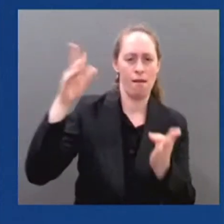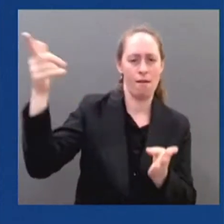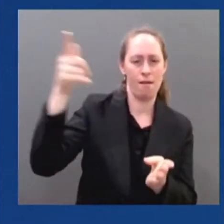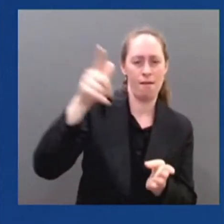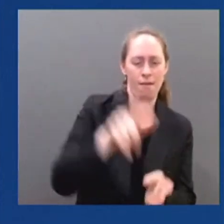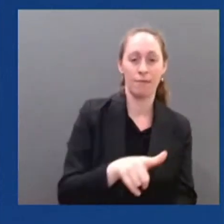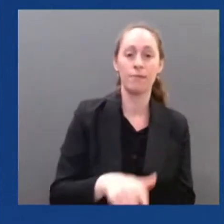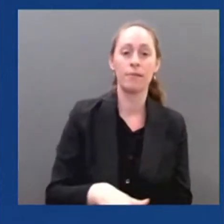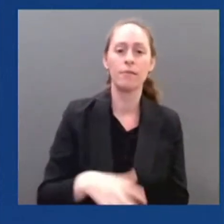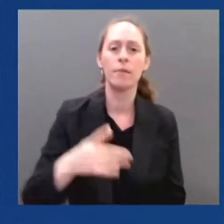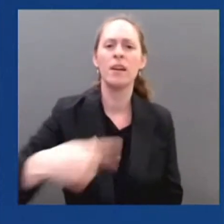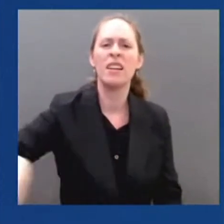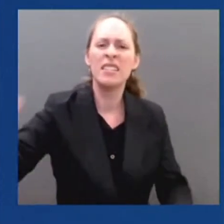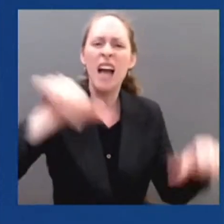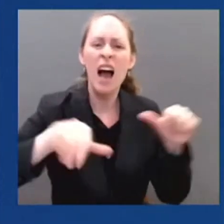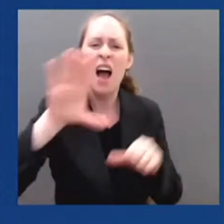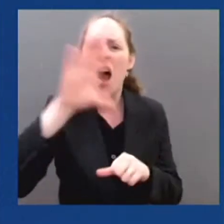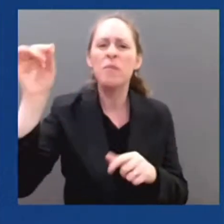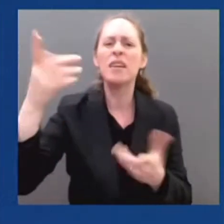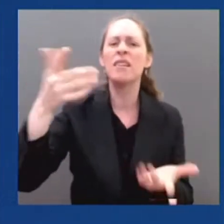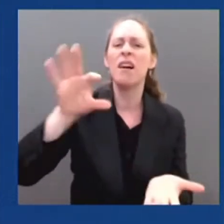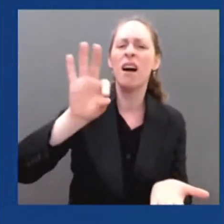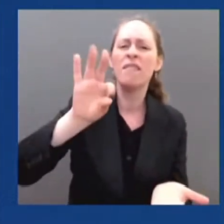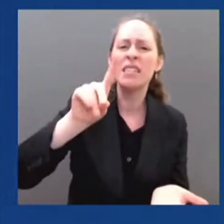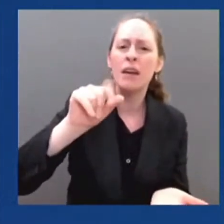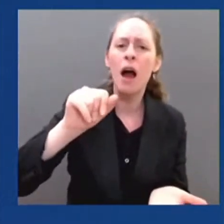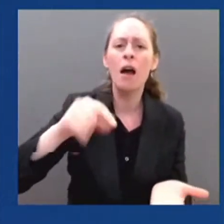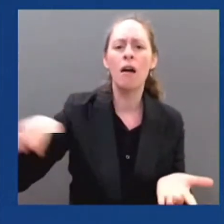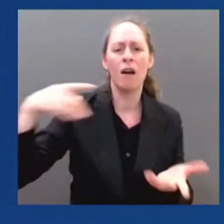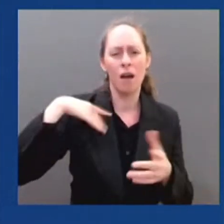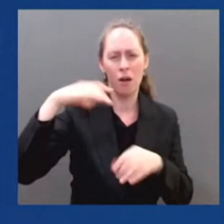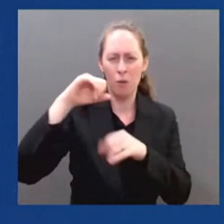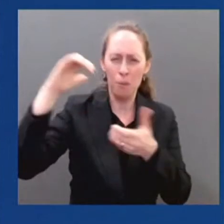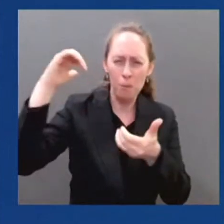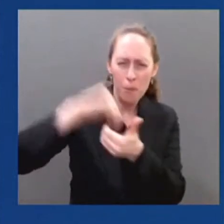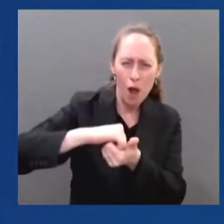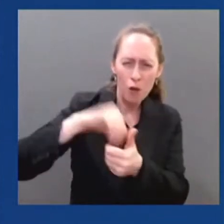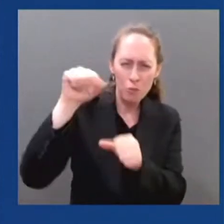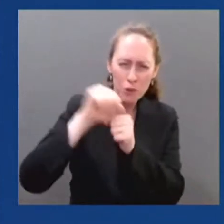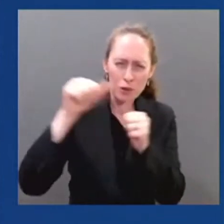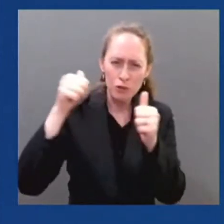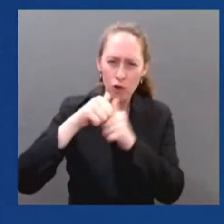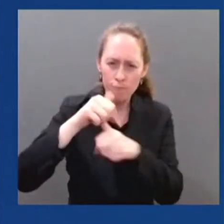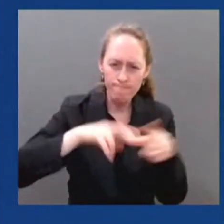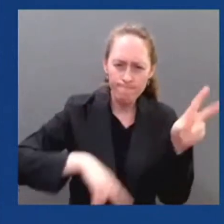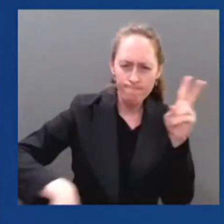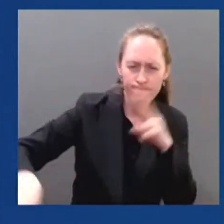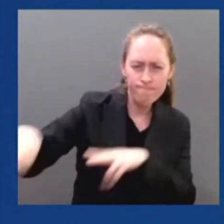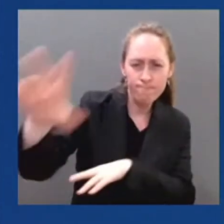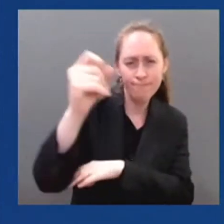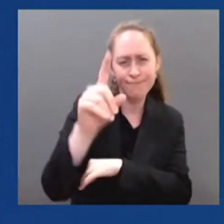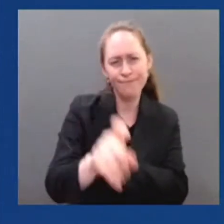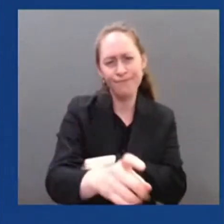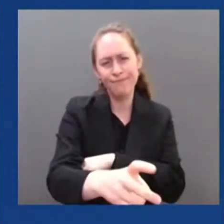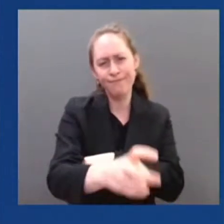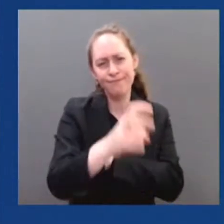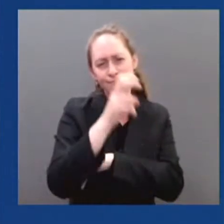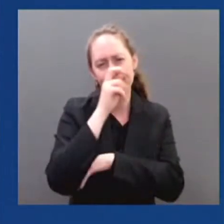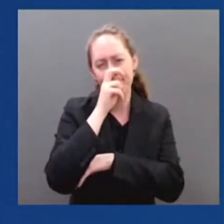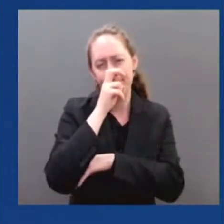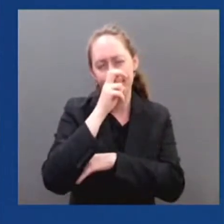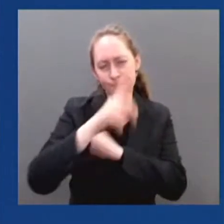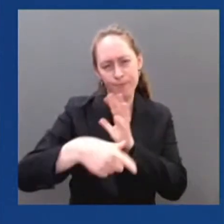open about the standards required to get these authorizations. So I think it's been a lot of very proactive work on these